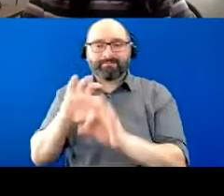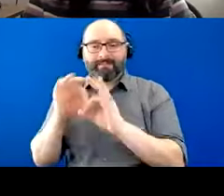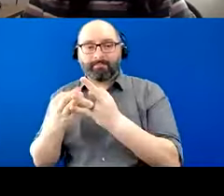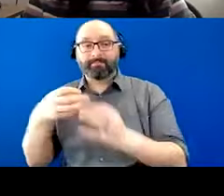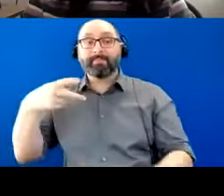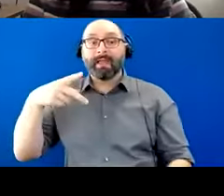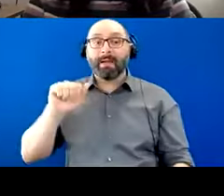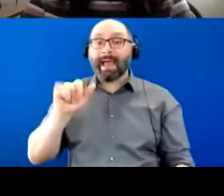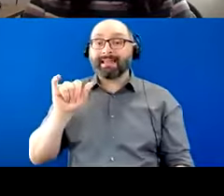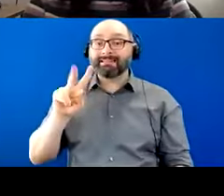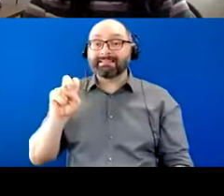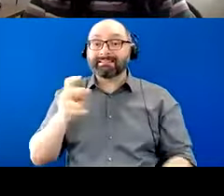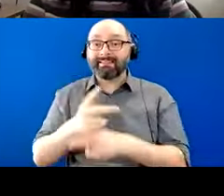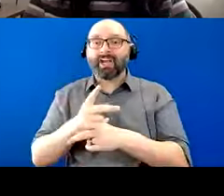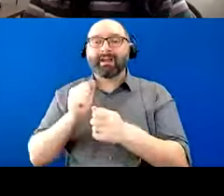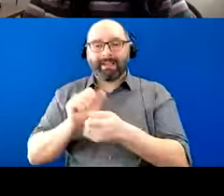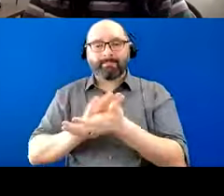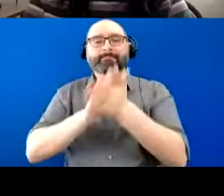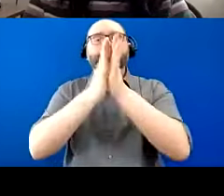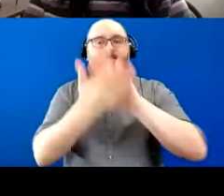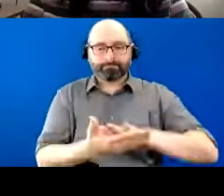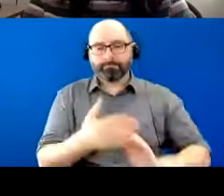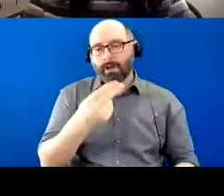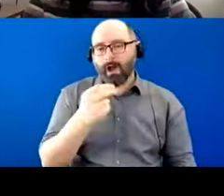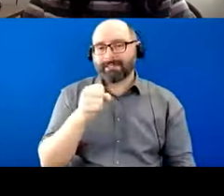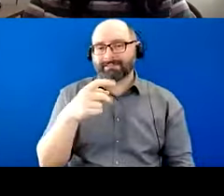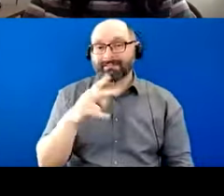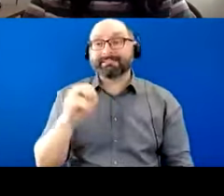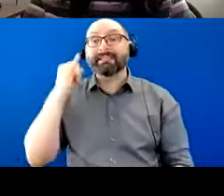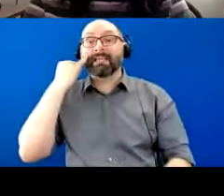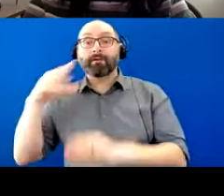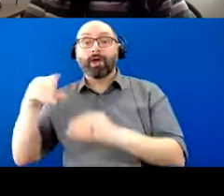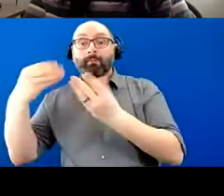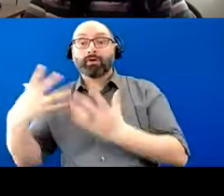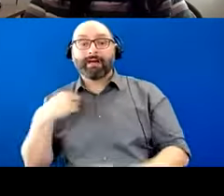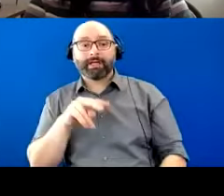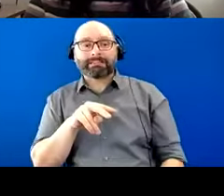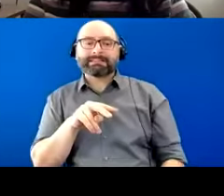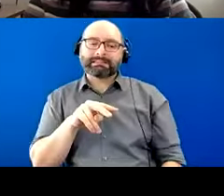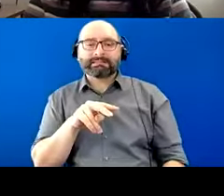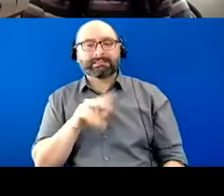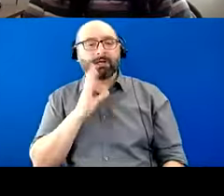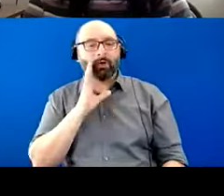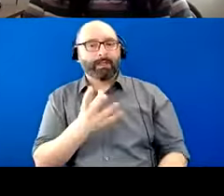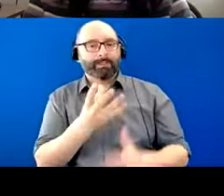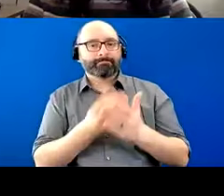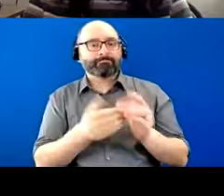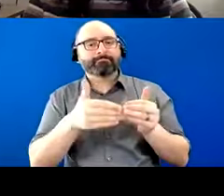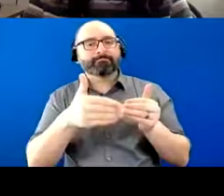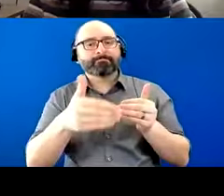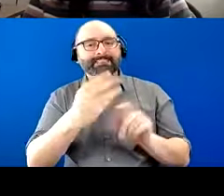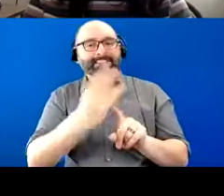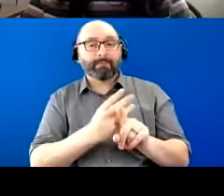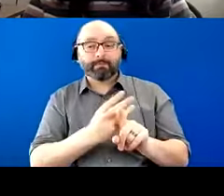often transition into hospice care, if the providers believe that the person is likely to die within 6 months. And hospice can